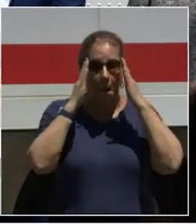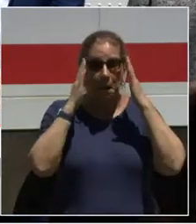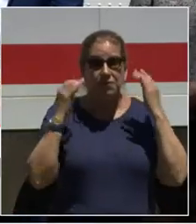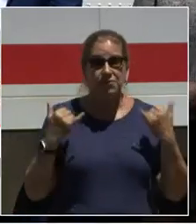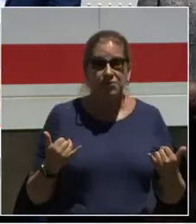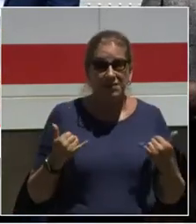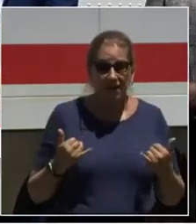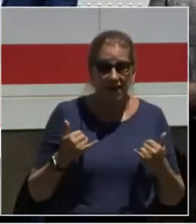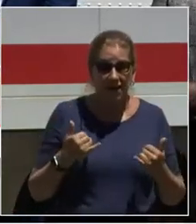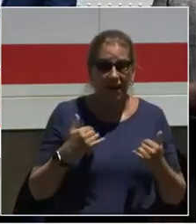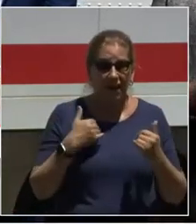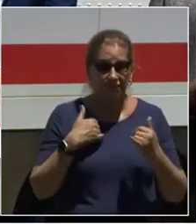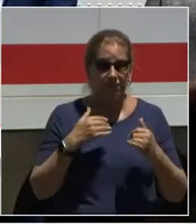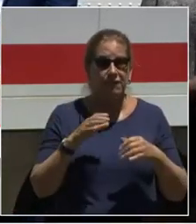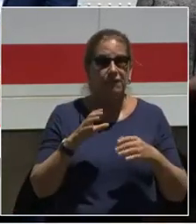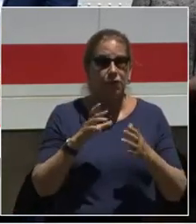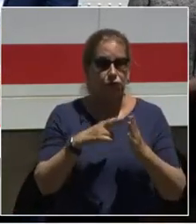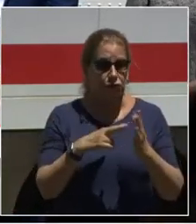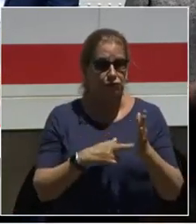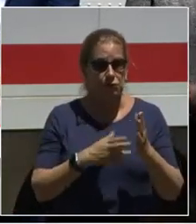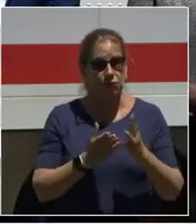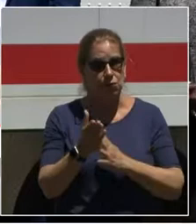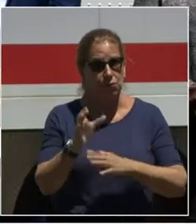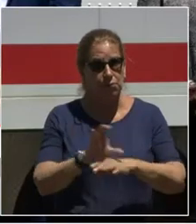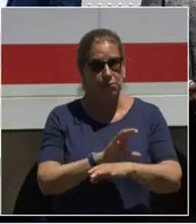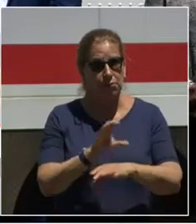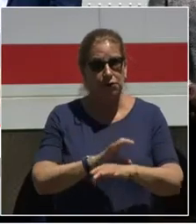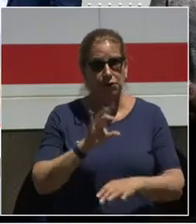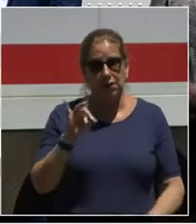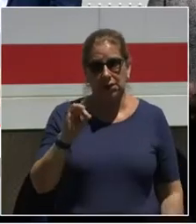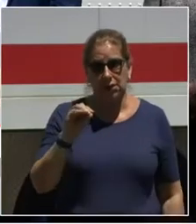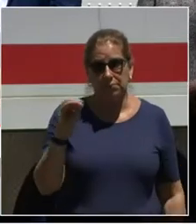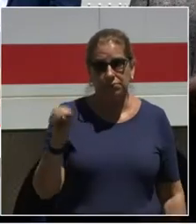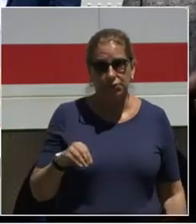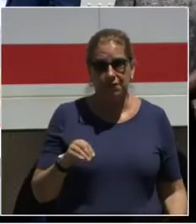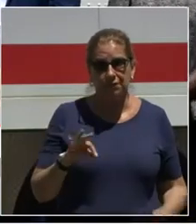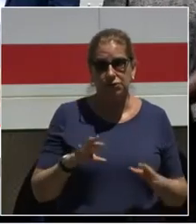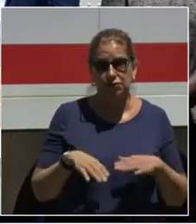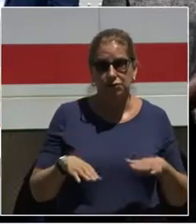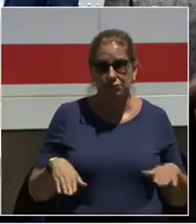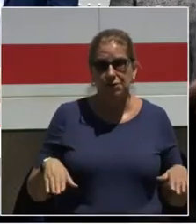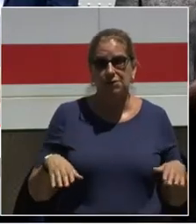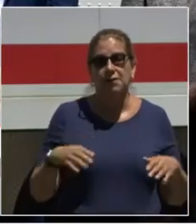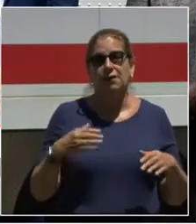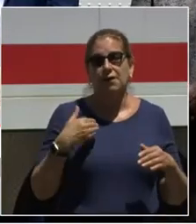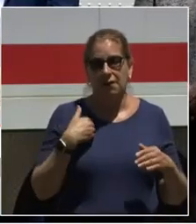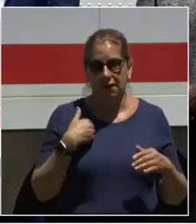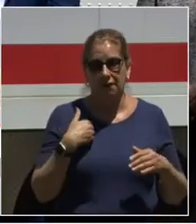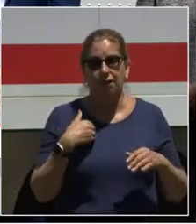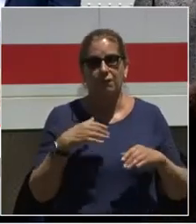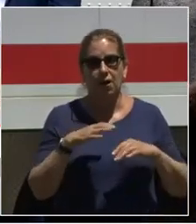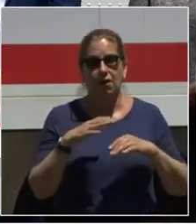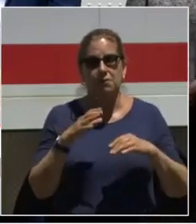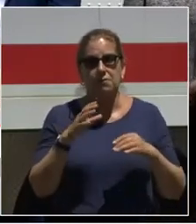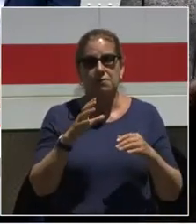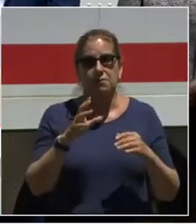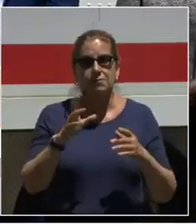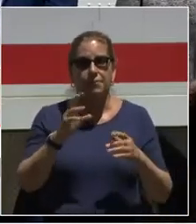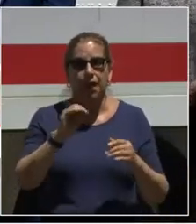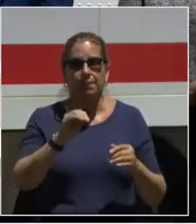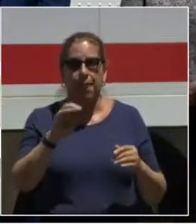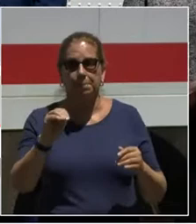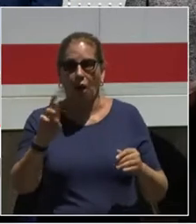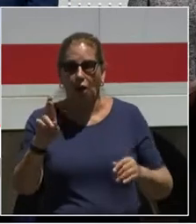only 80% of our children in kindergarten have had 2 doses of the MMR vaccine. That's the vaccine that prevents against measles. And